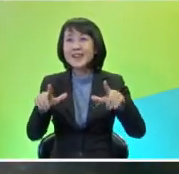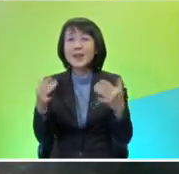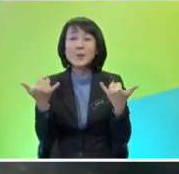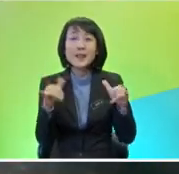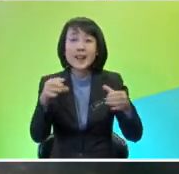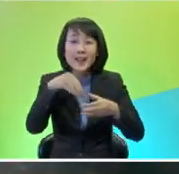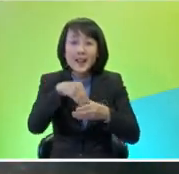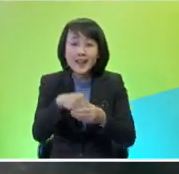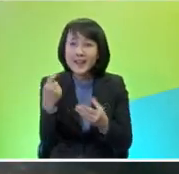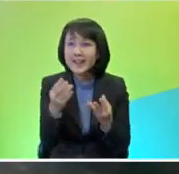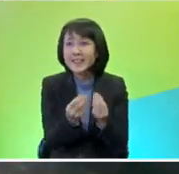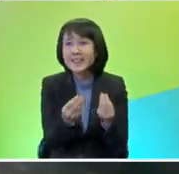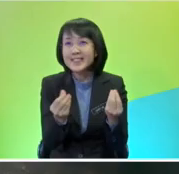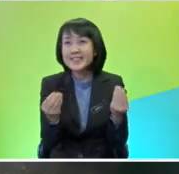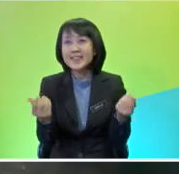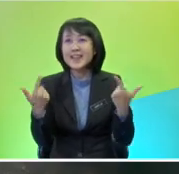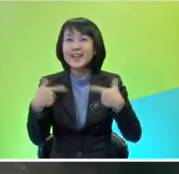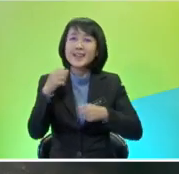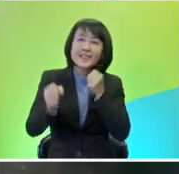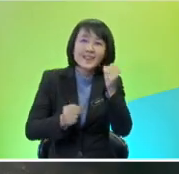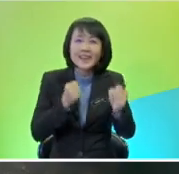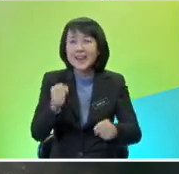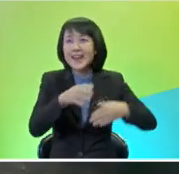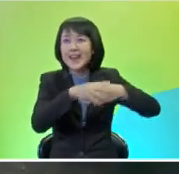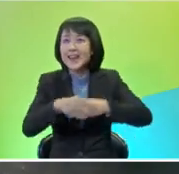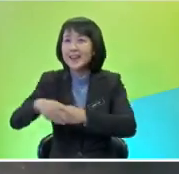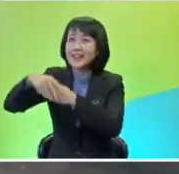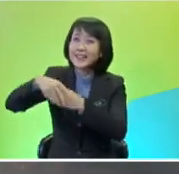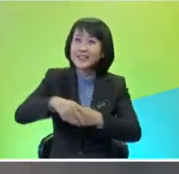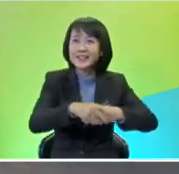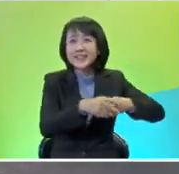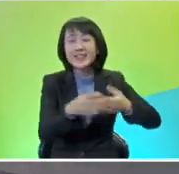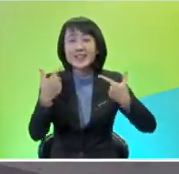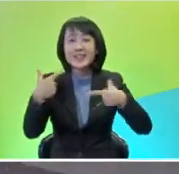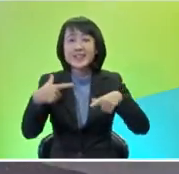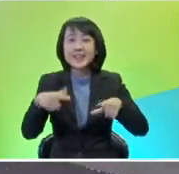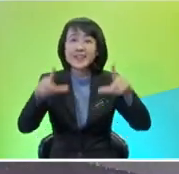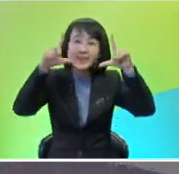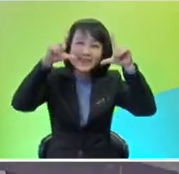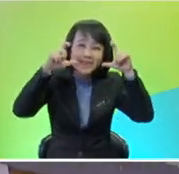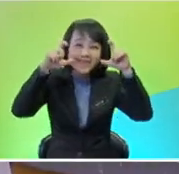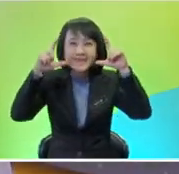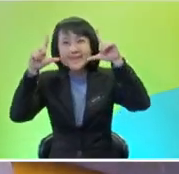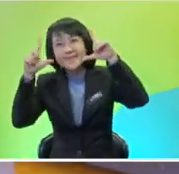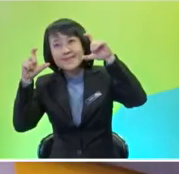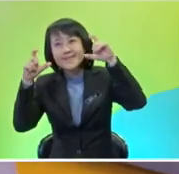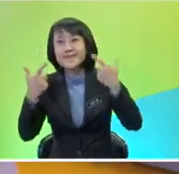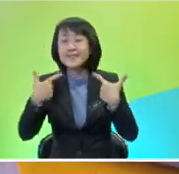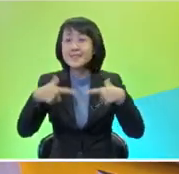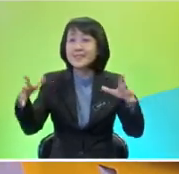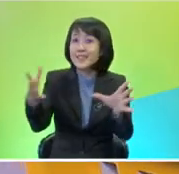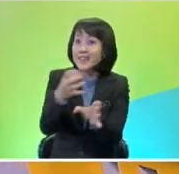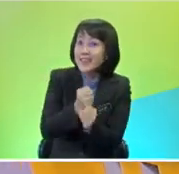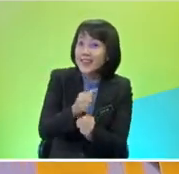sand. Let's run hand in hand. Let's take a photo. Let's catch